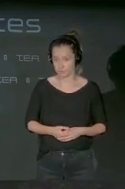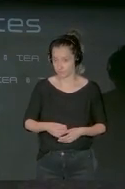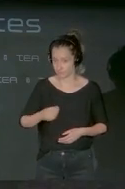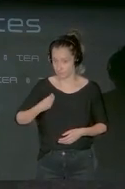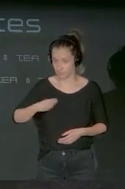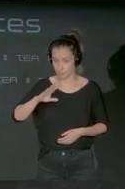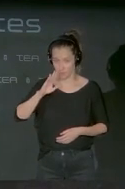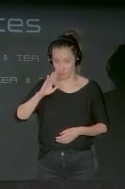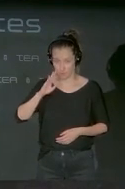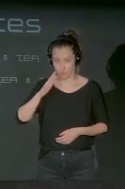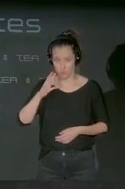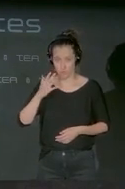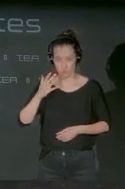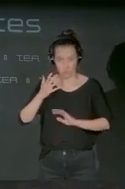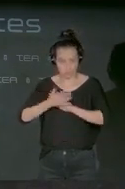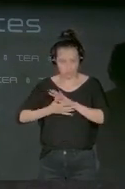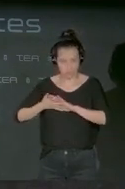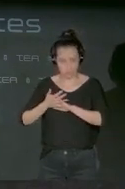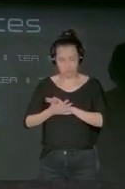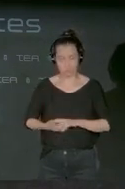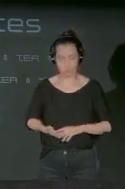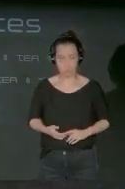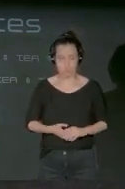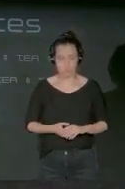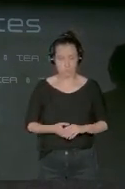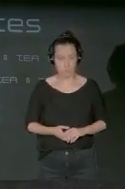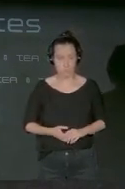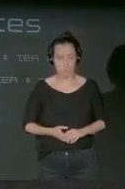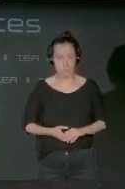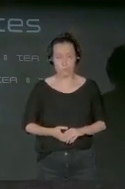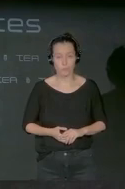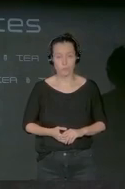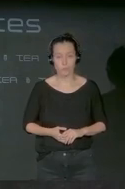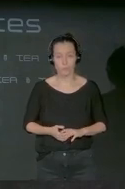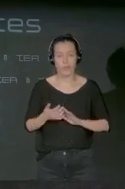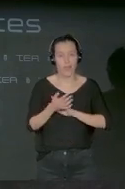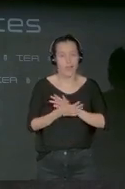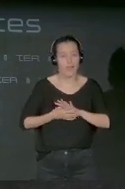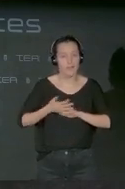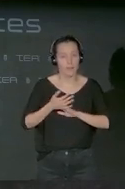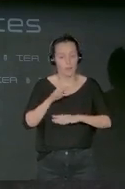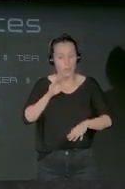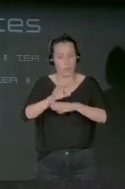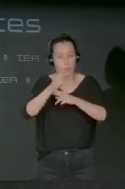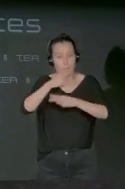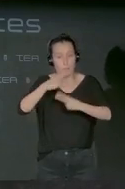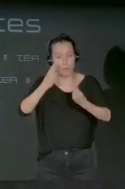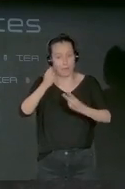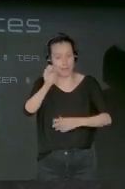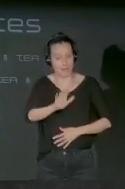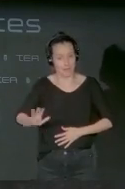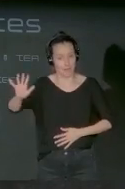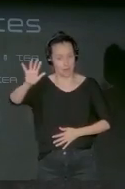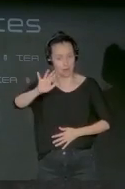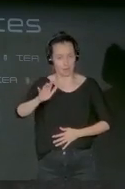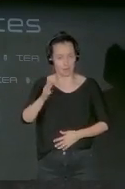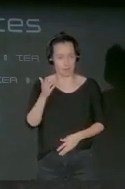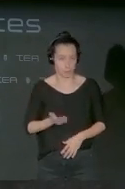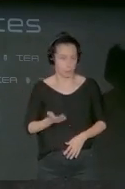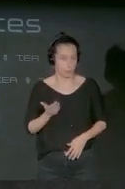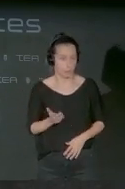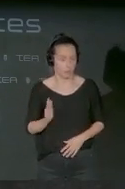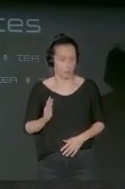in state aid, but I couldn't possibly comment on that because that's not my department. So